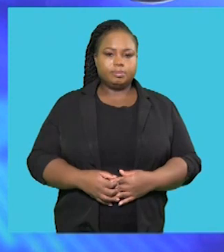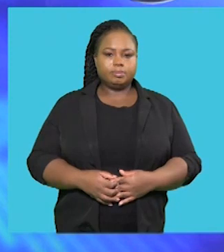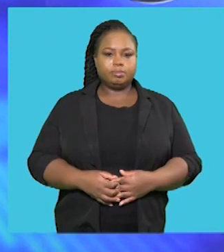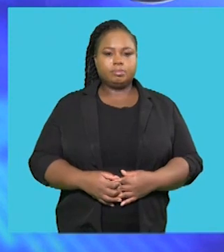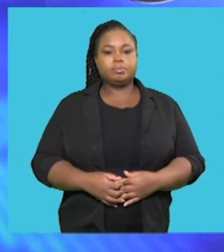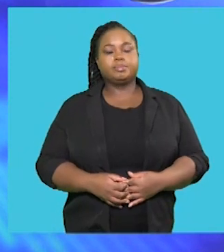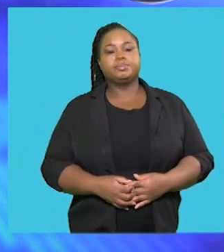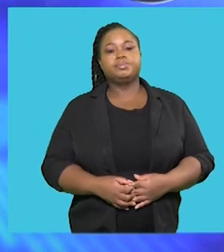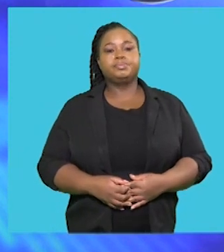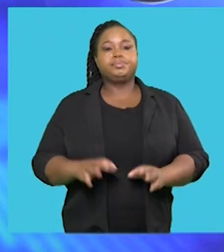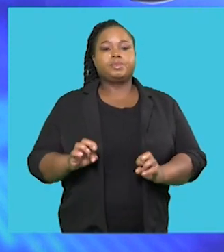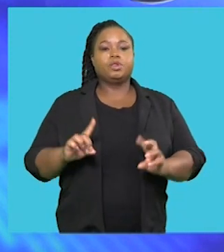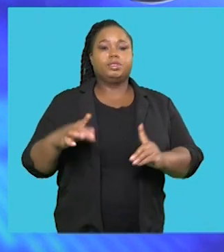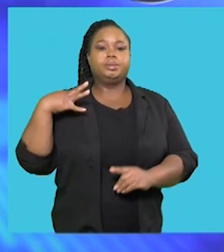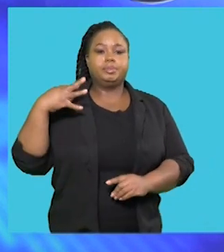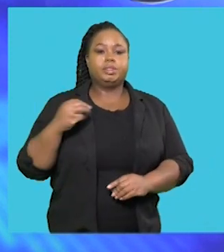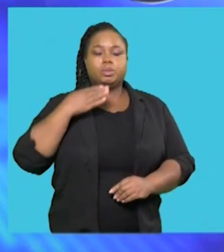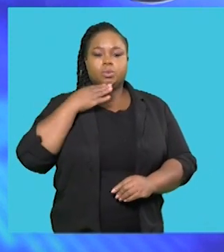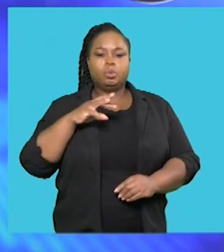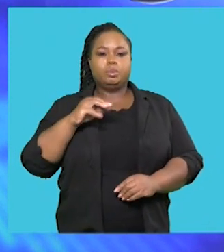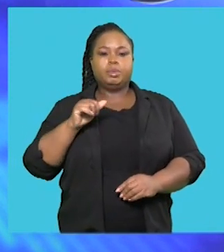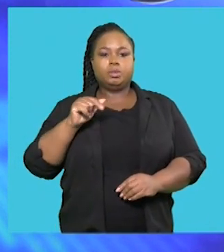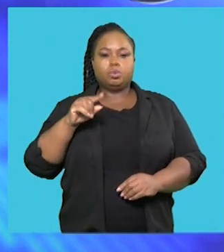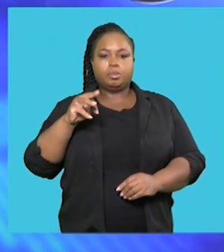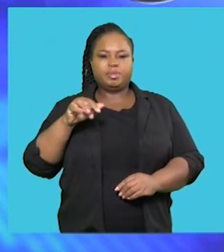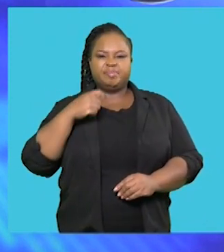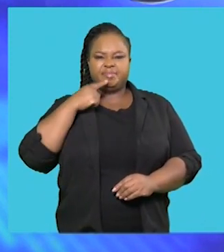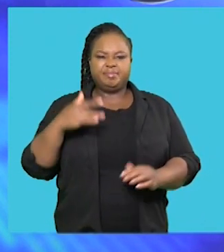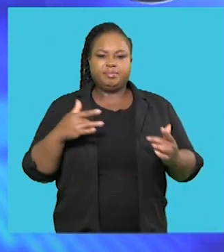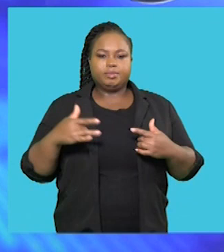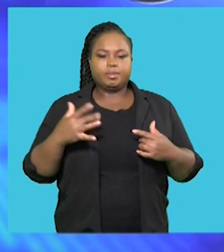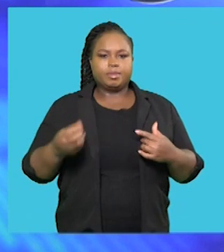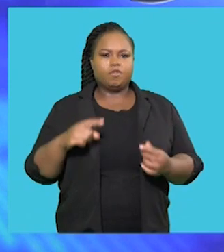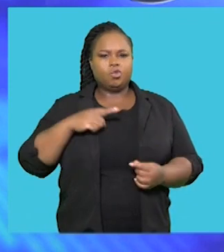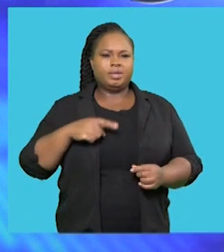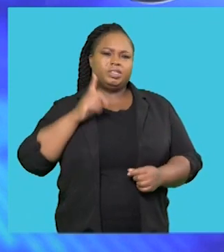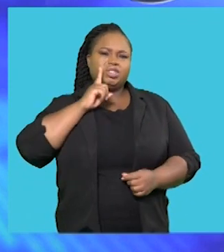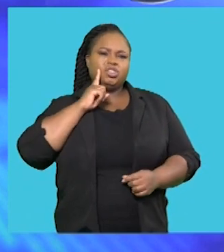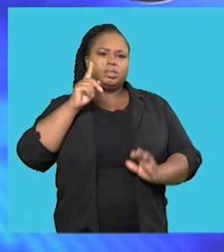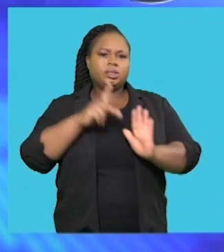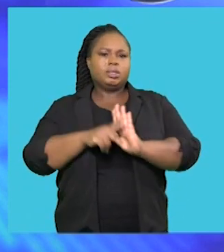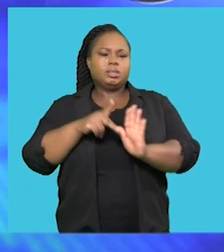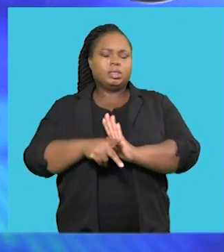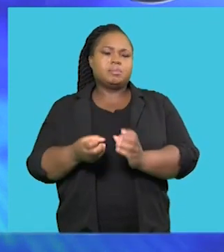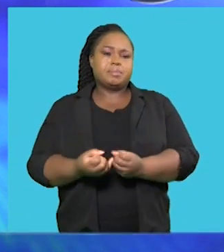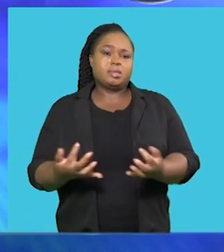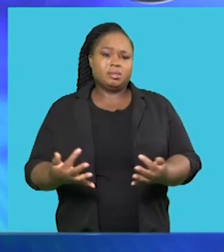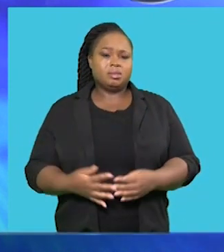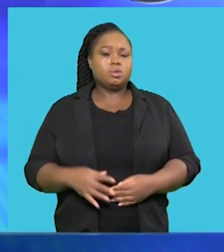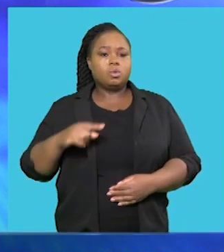I have a great see you in I will be